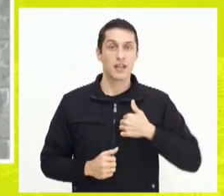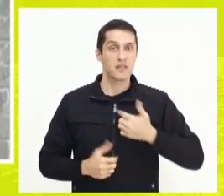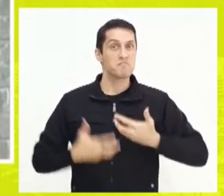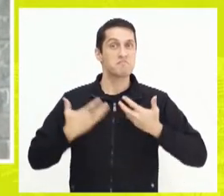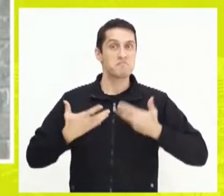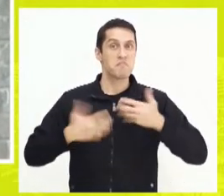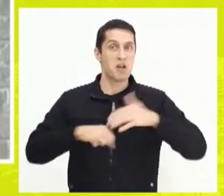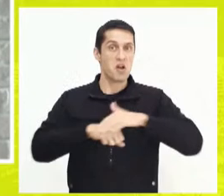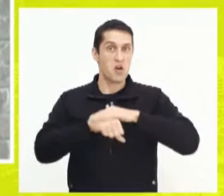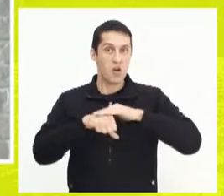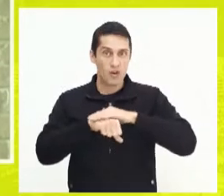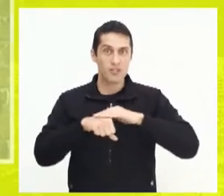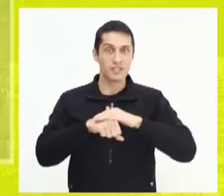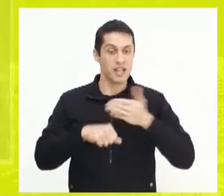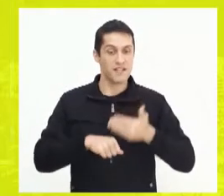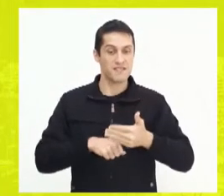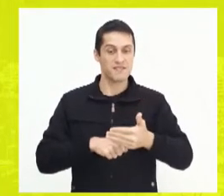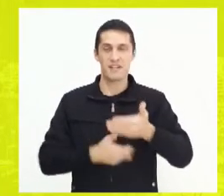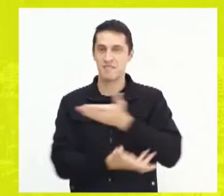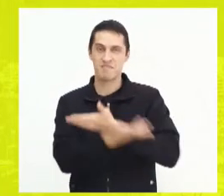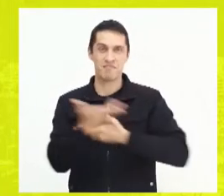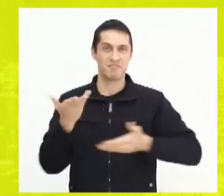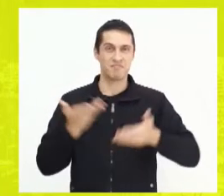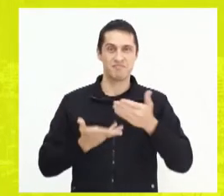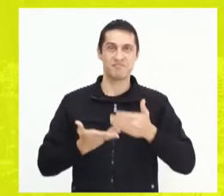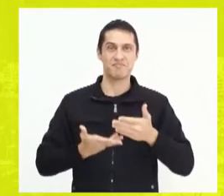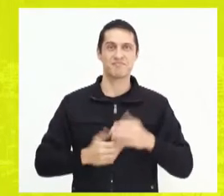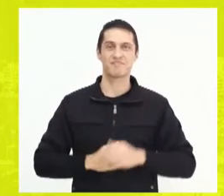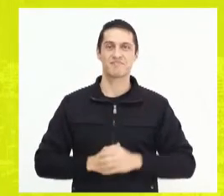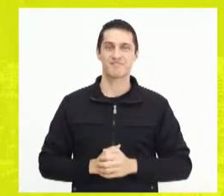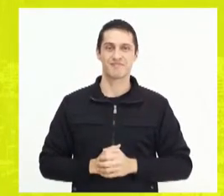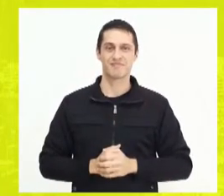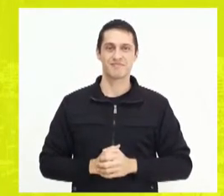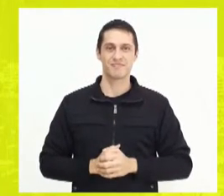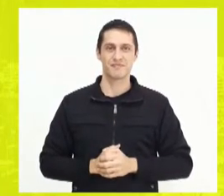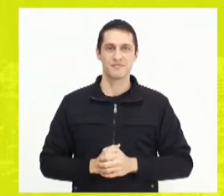excited to talk a bit more about this